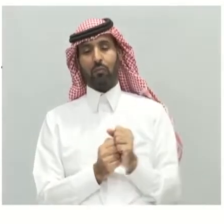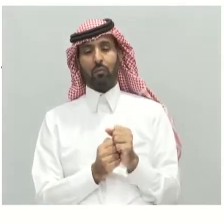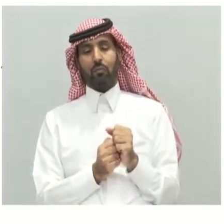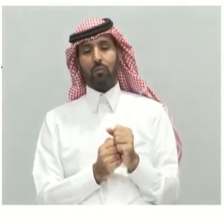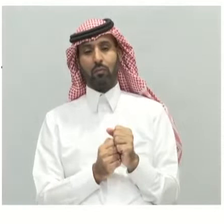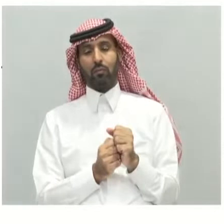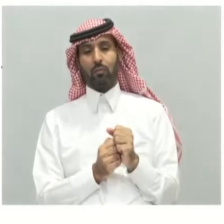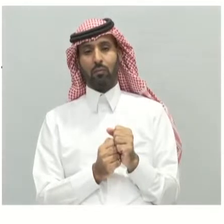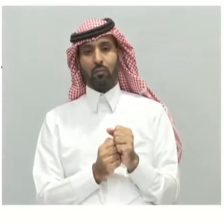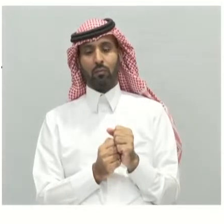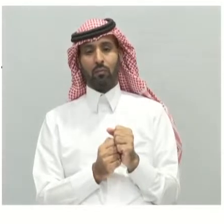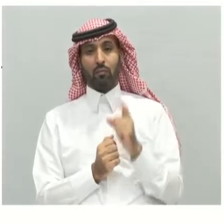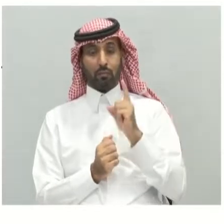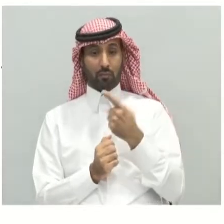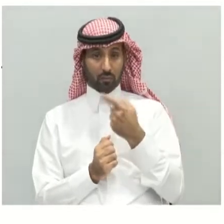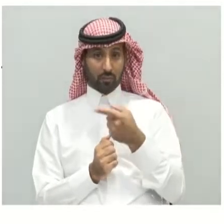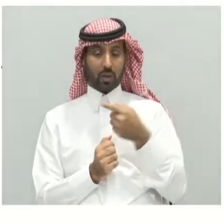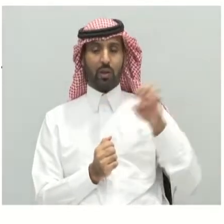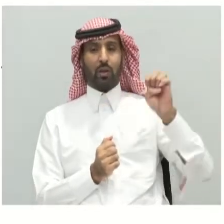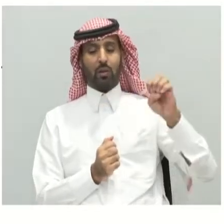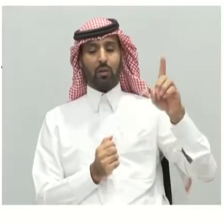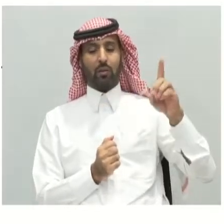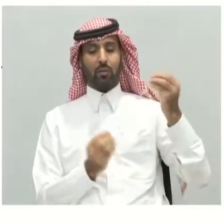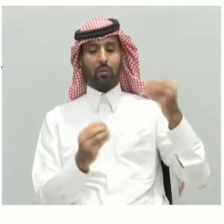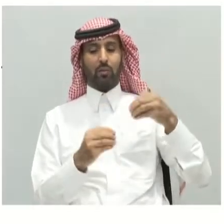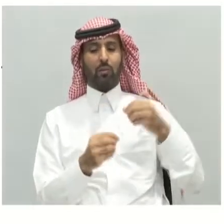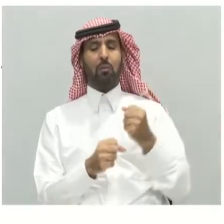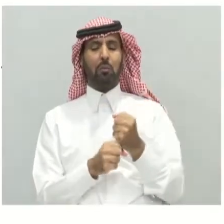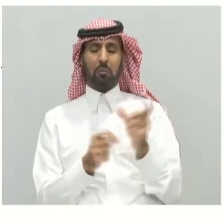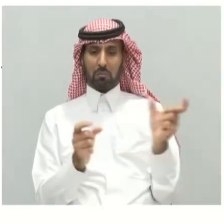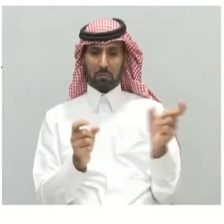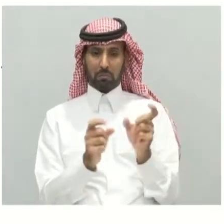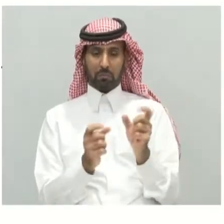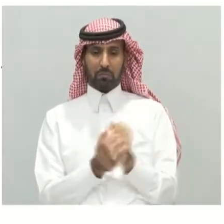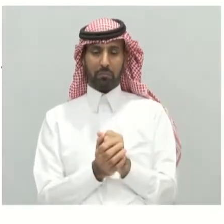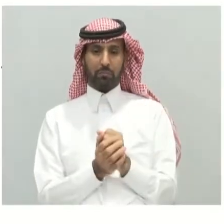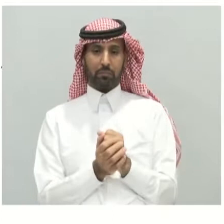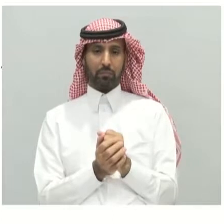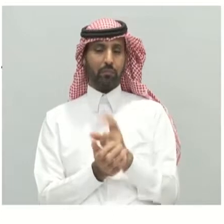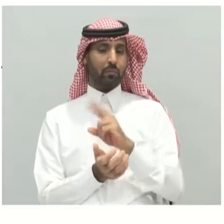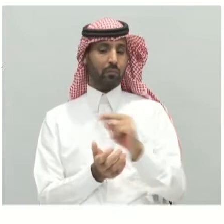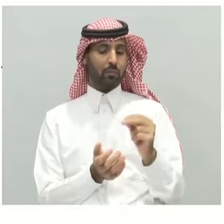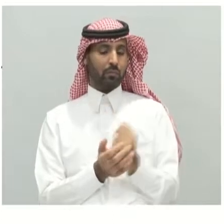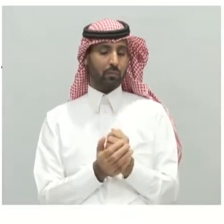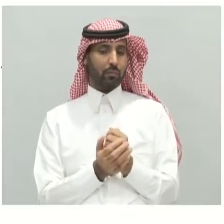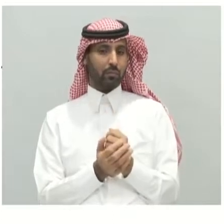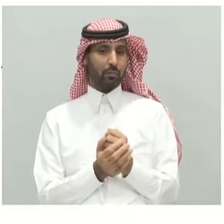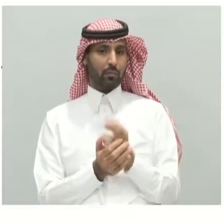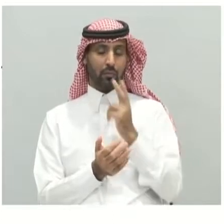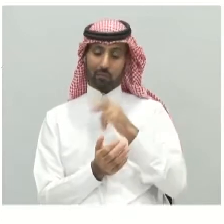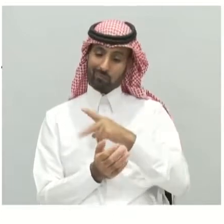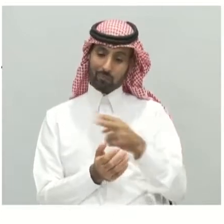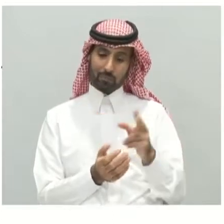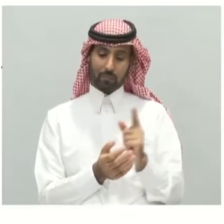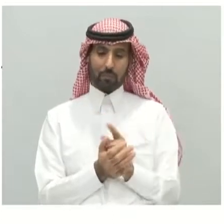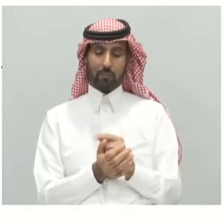Pay attention. I'm sure you had have taken these previously. So the other type is the irregular